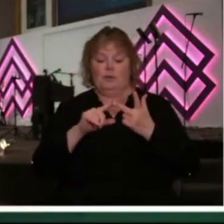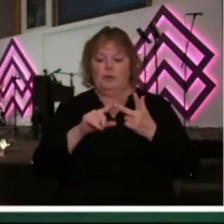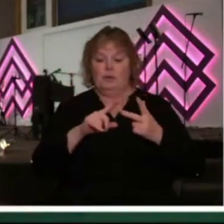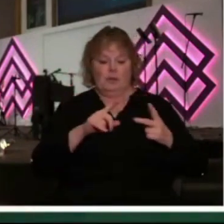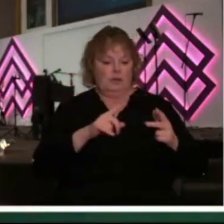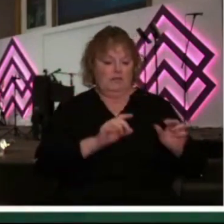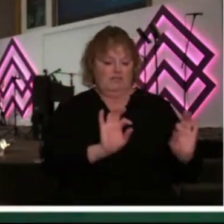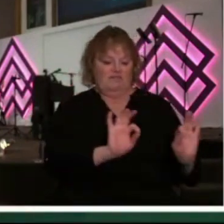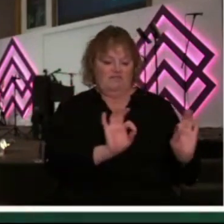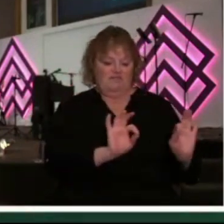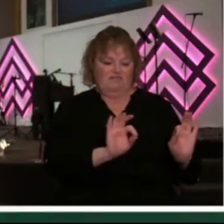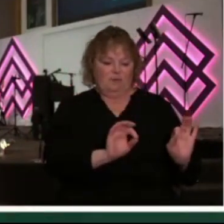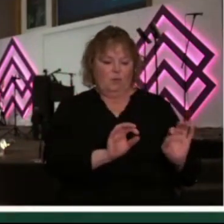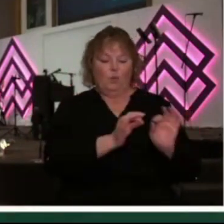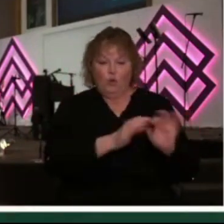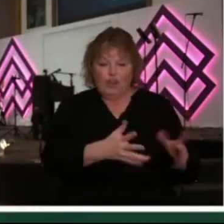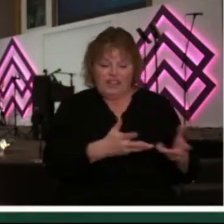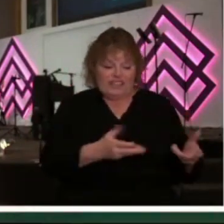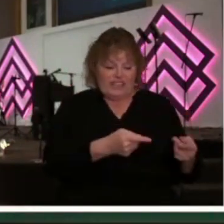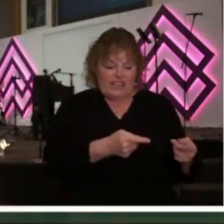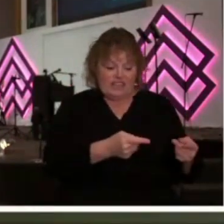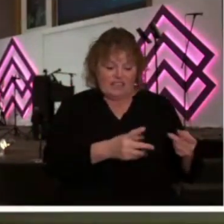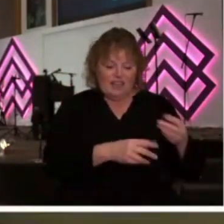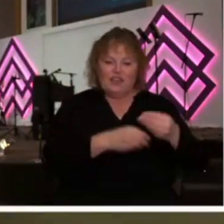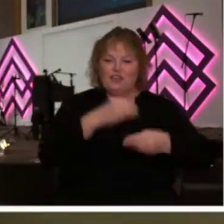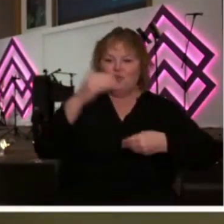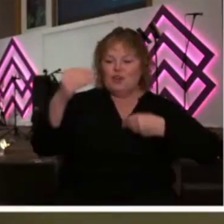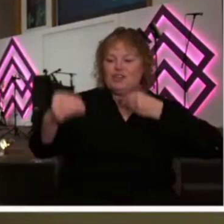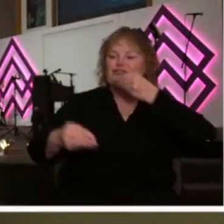things. You have options today.